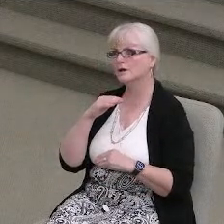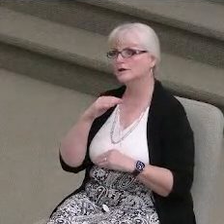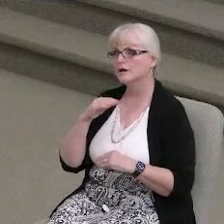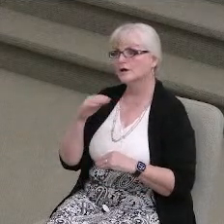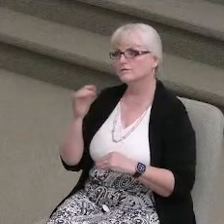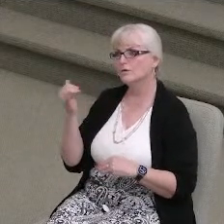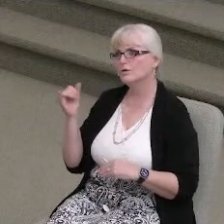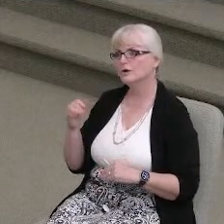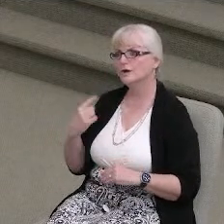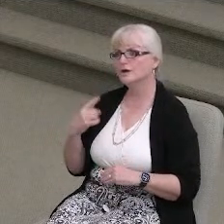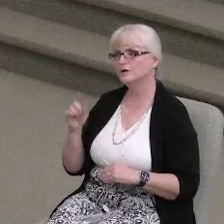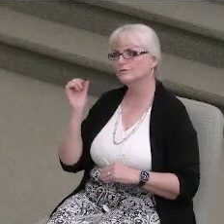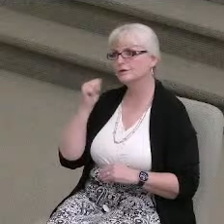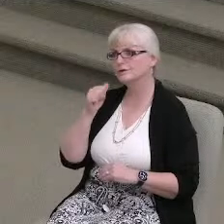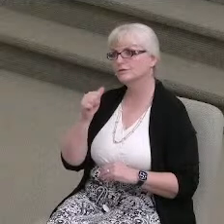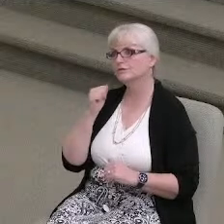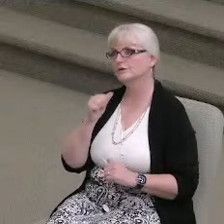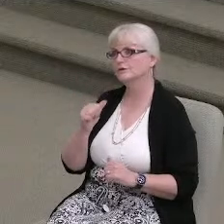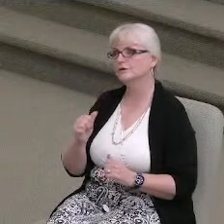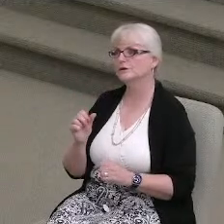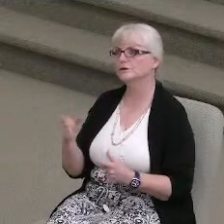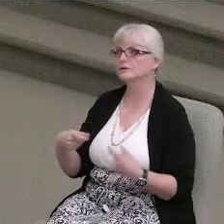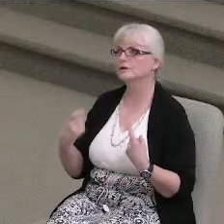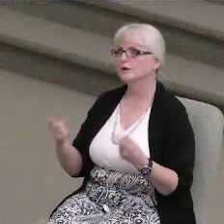satisfied. For